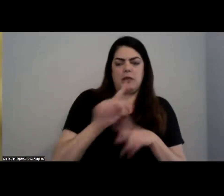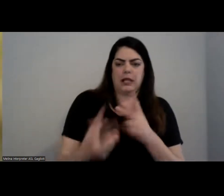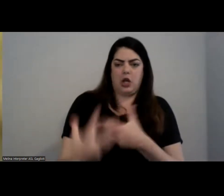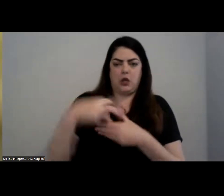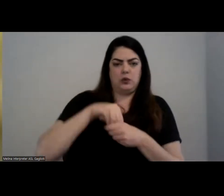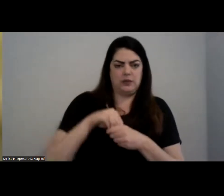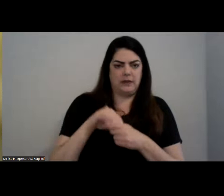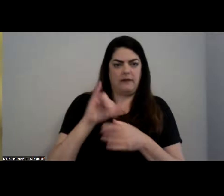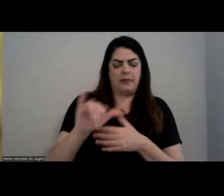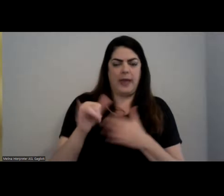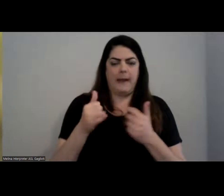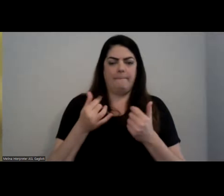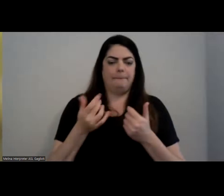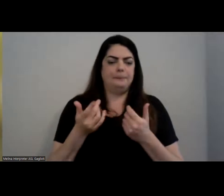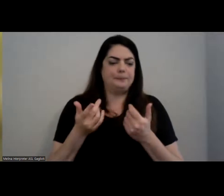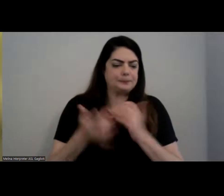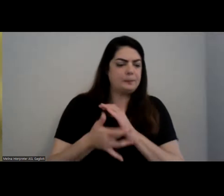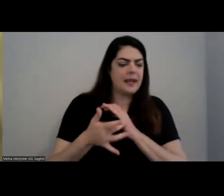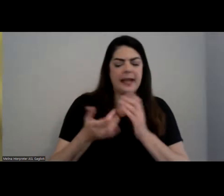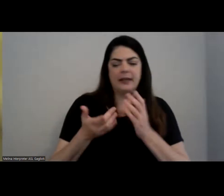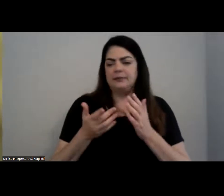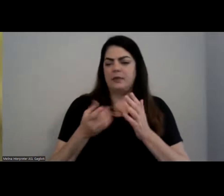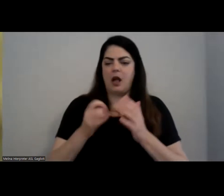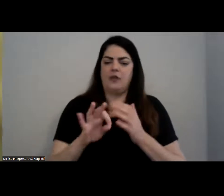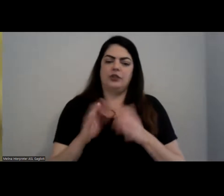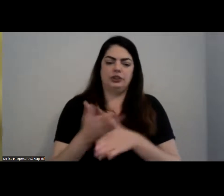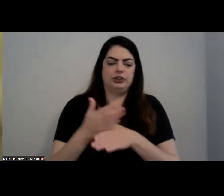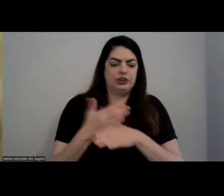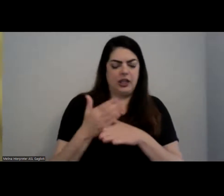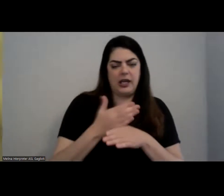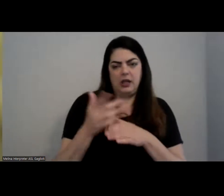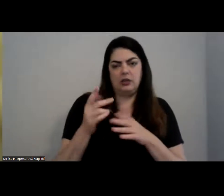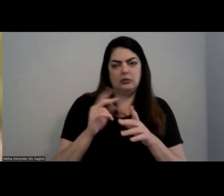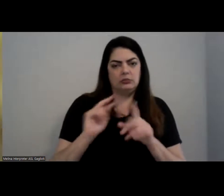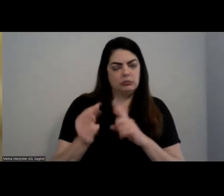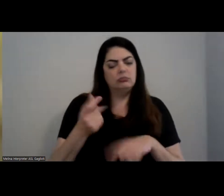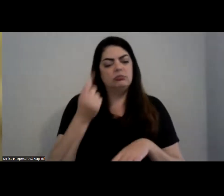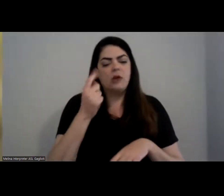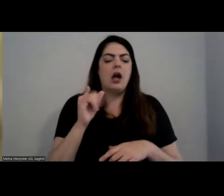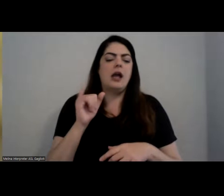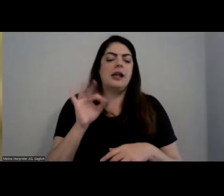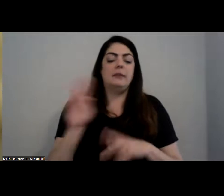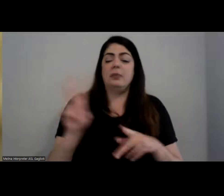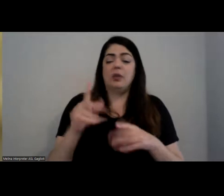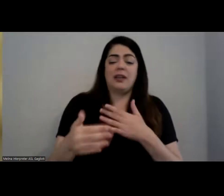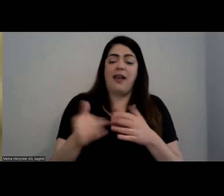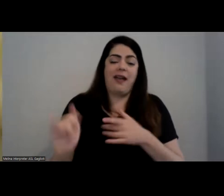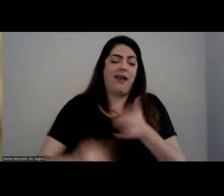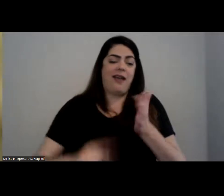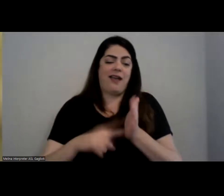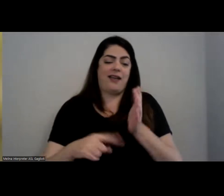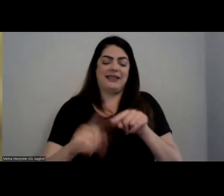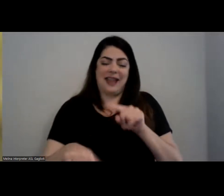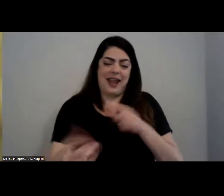shared communication, even if people can't attend to a particular meeting, are people still included in the process, right? These